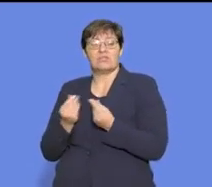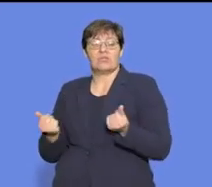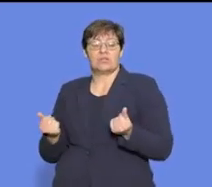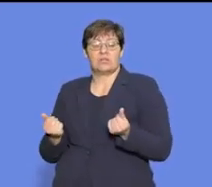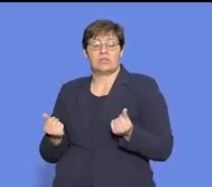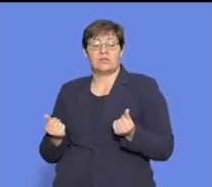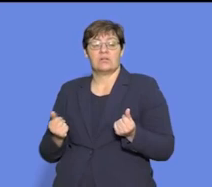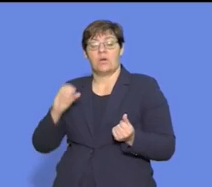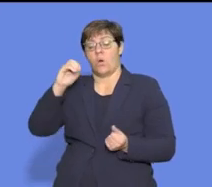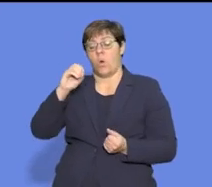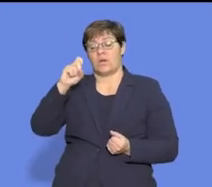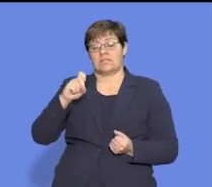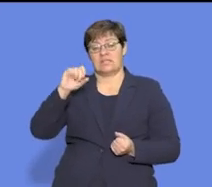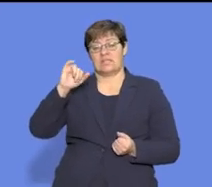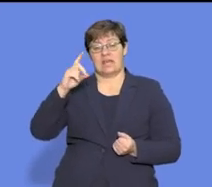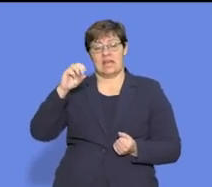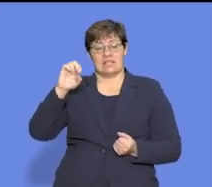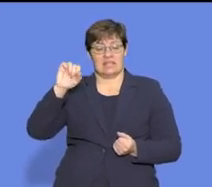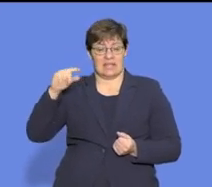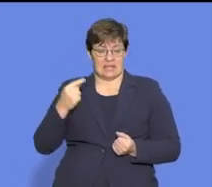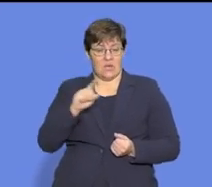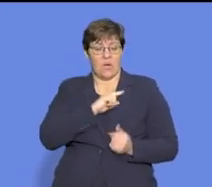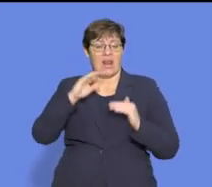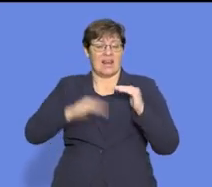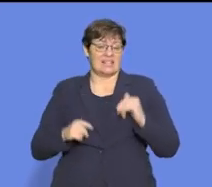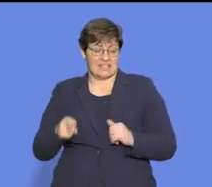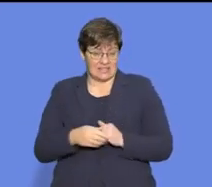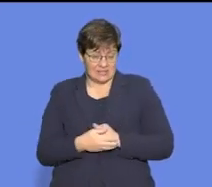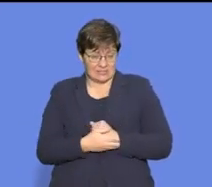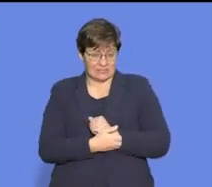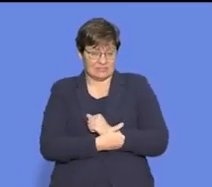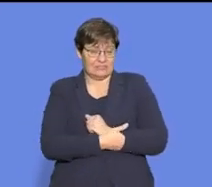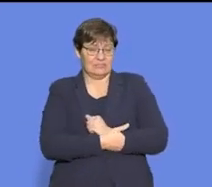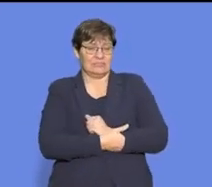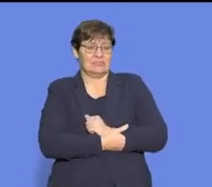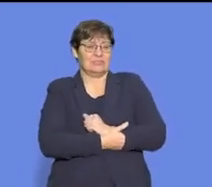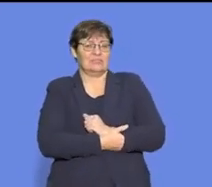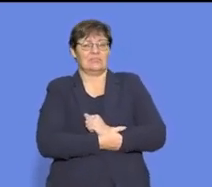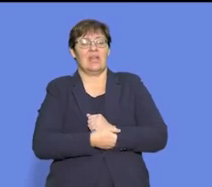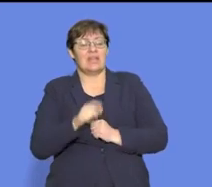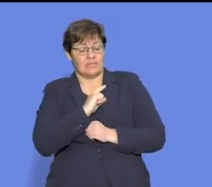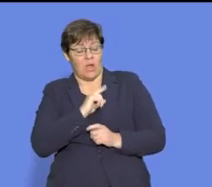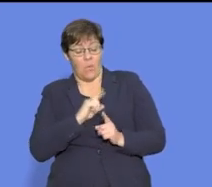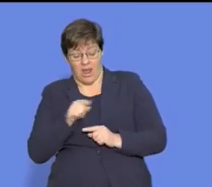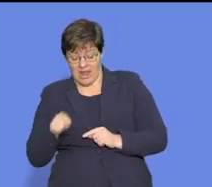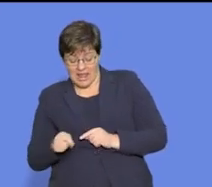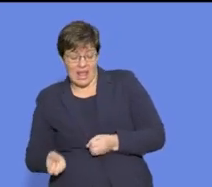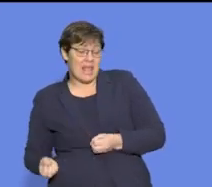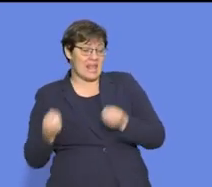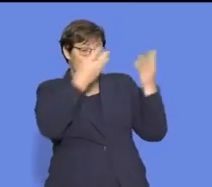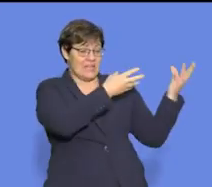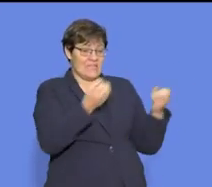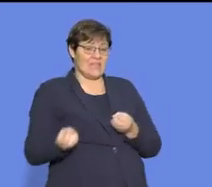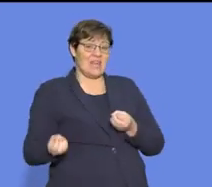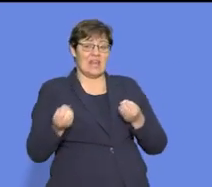here, this solution is the oxidizing agent. So that's the reason why we're getting a